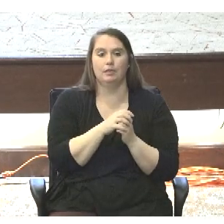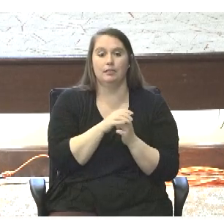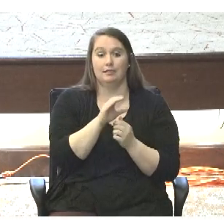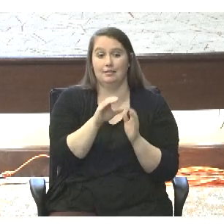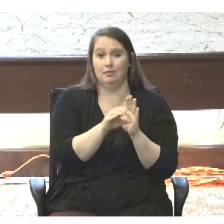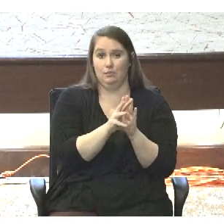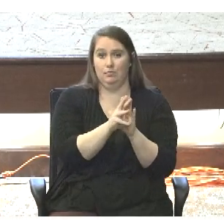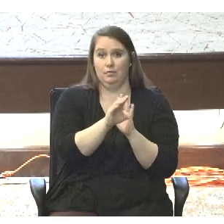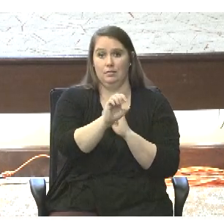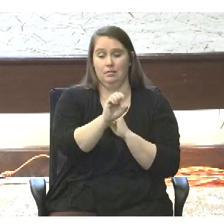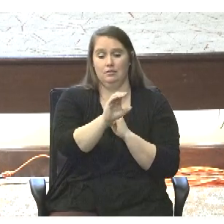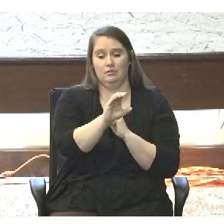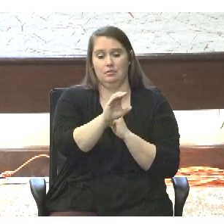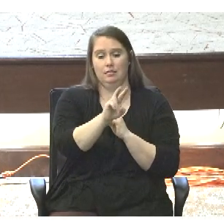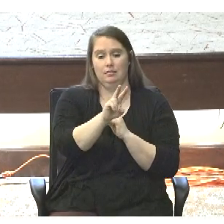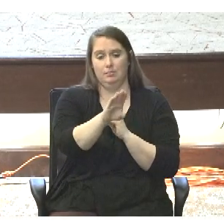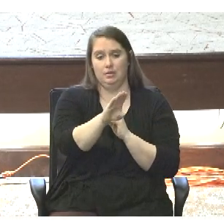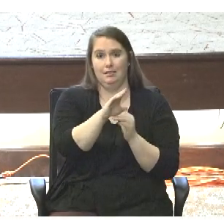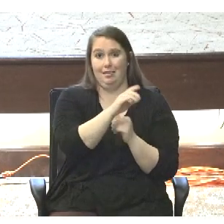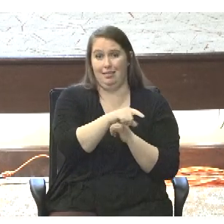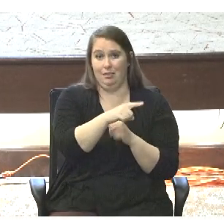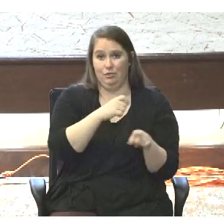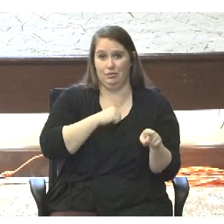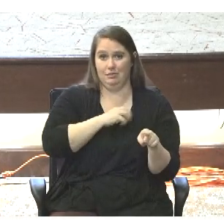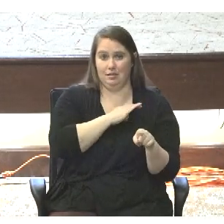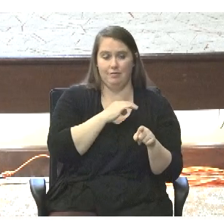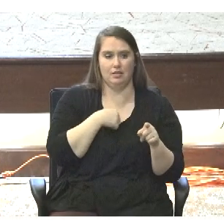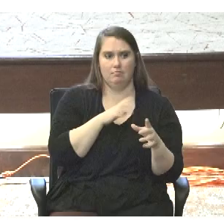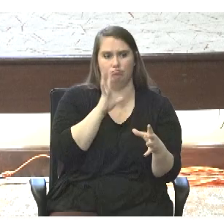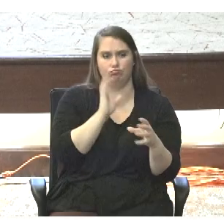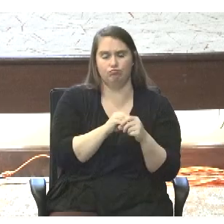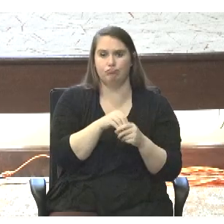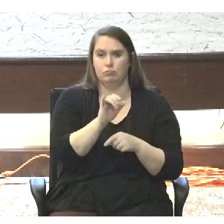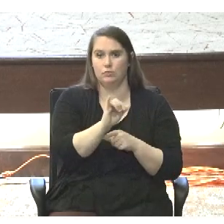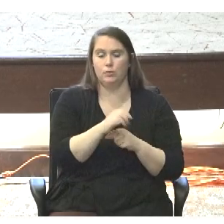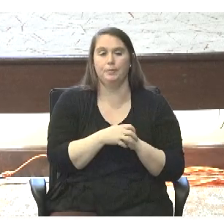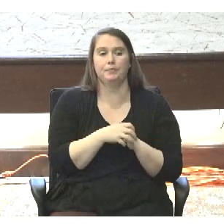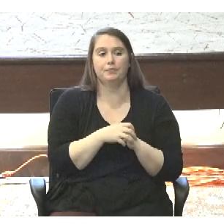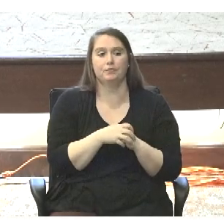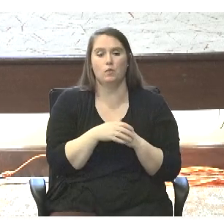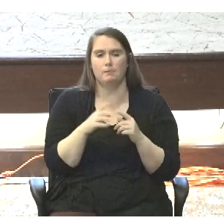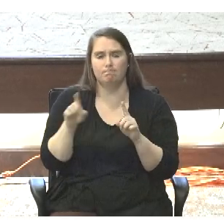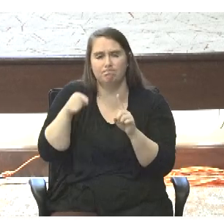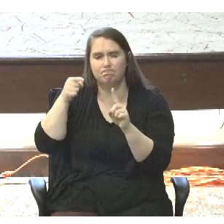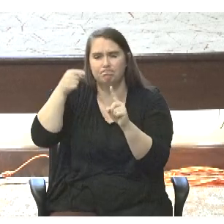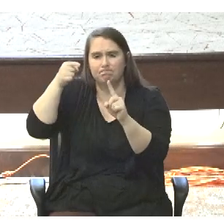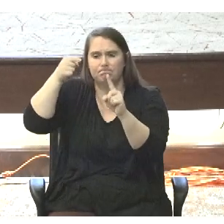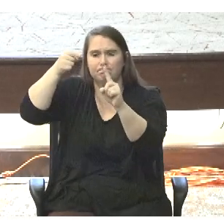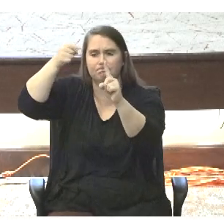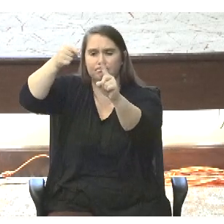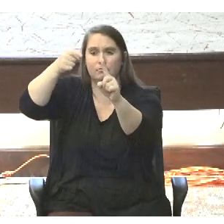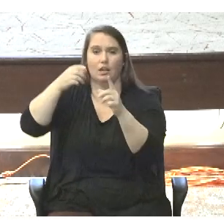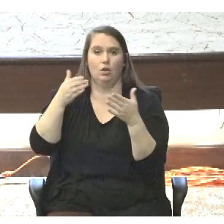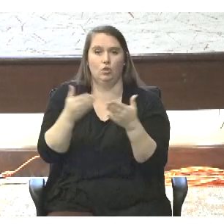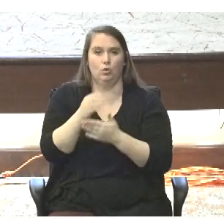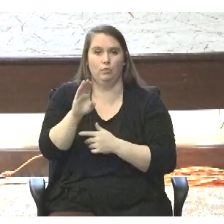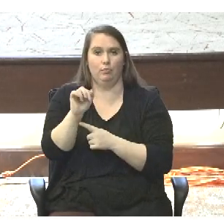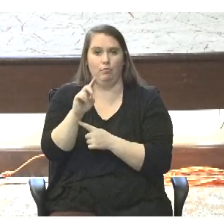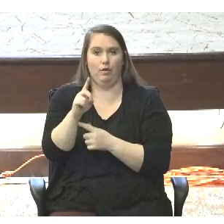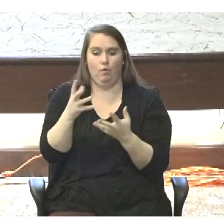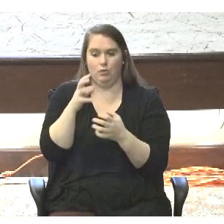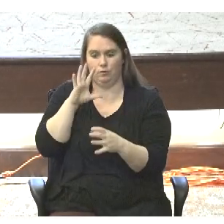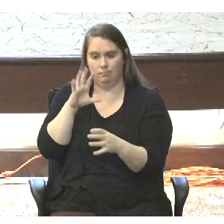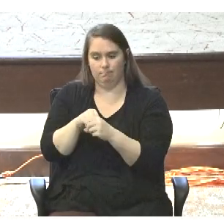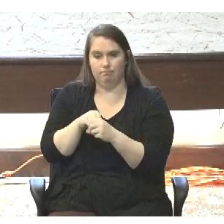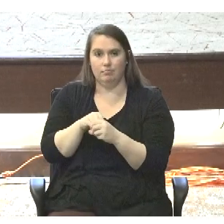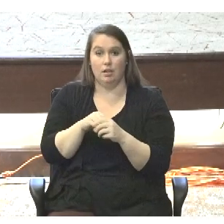of these core tenets that you see on the screen. As we work towards a new brand, we really want to take into account the